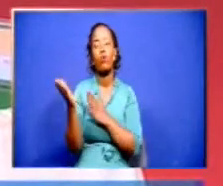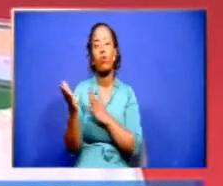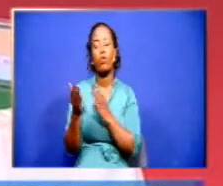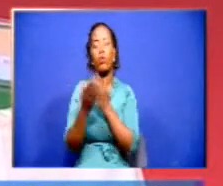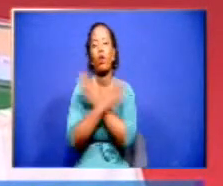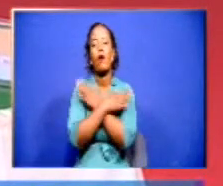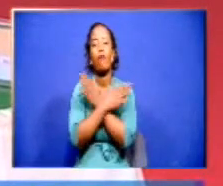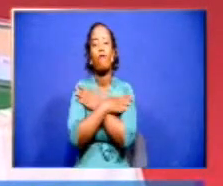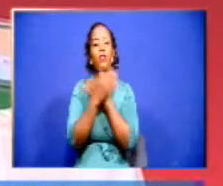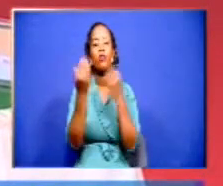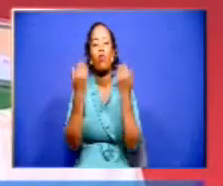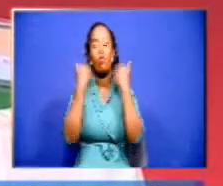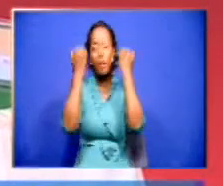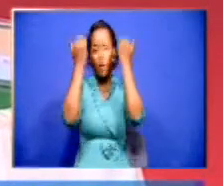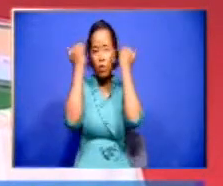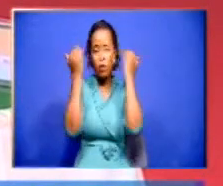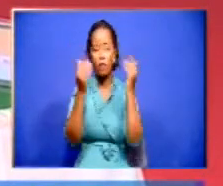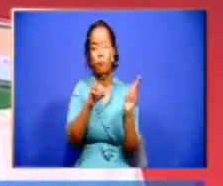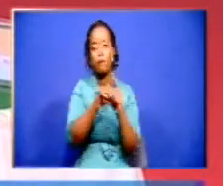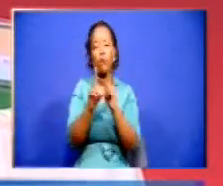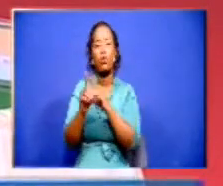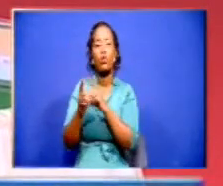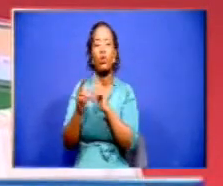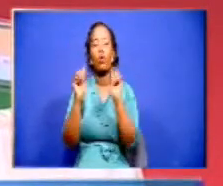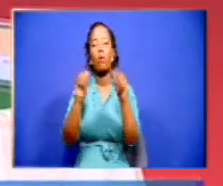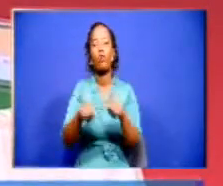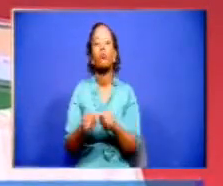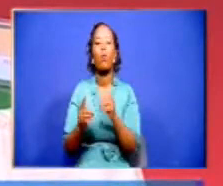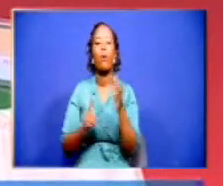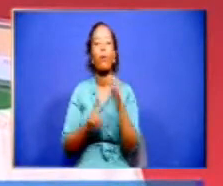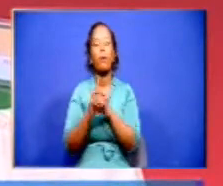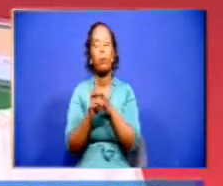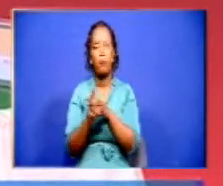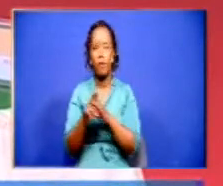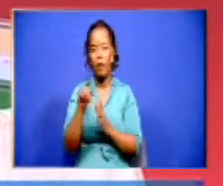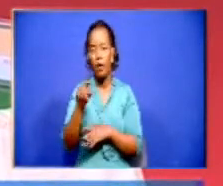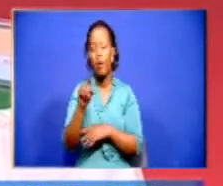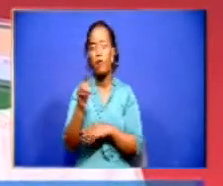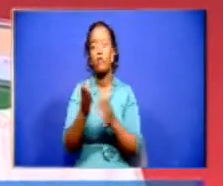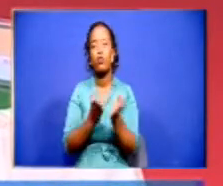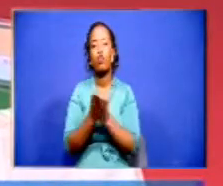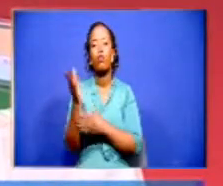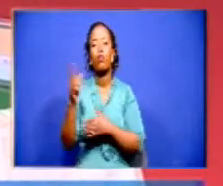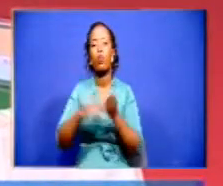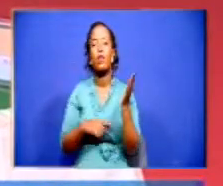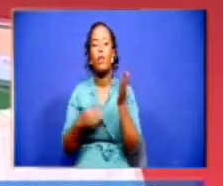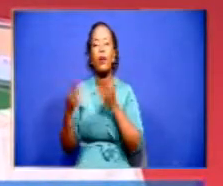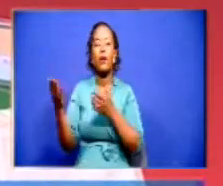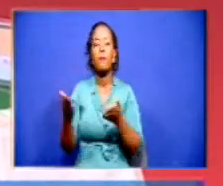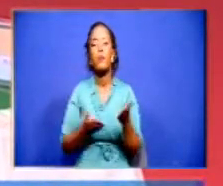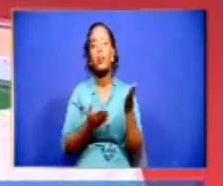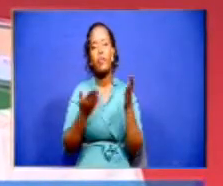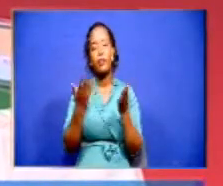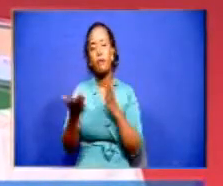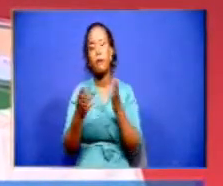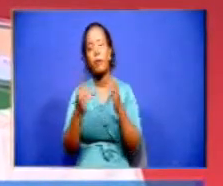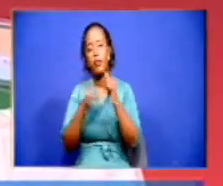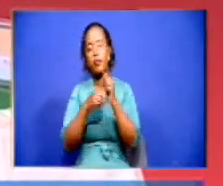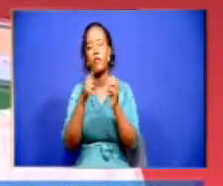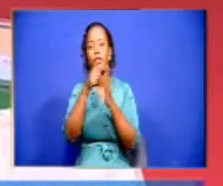amicus curiae would come out. This is by bringing a